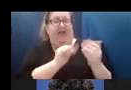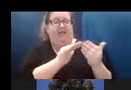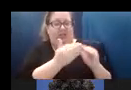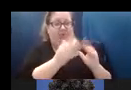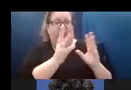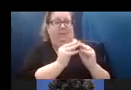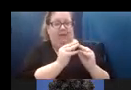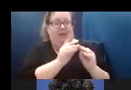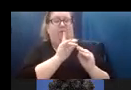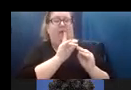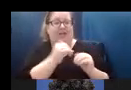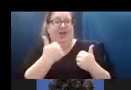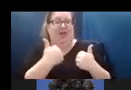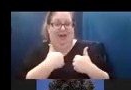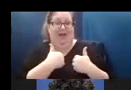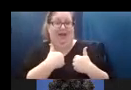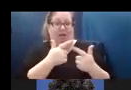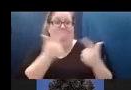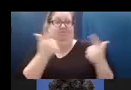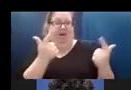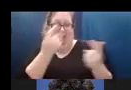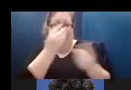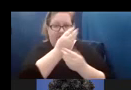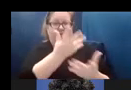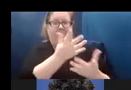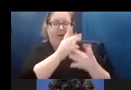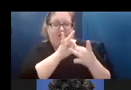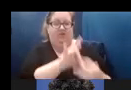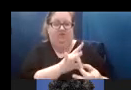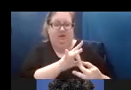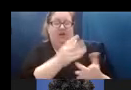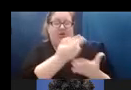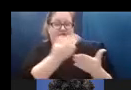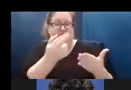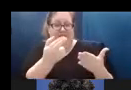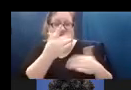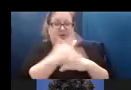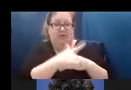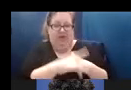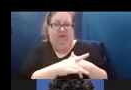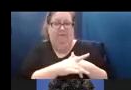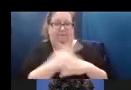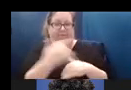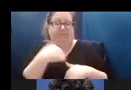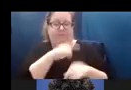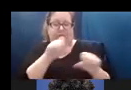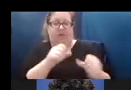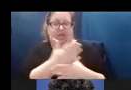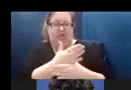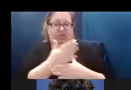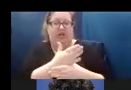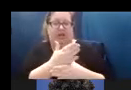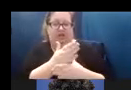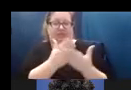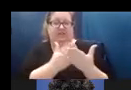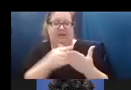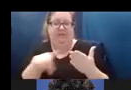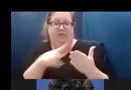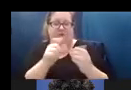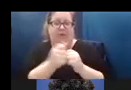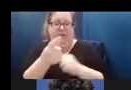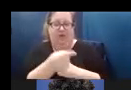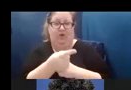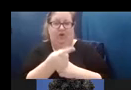We actually had a lot of information about resources available, and we can share some of those with you.